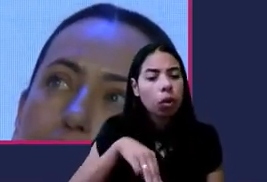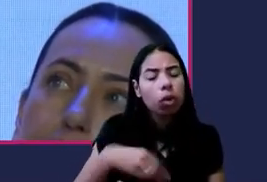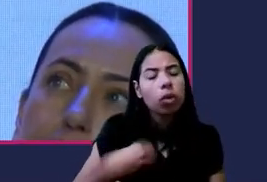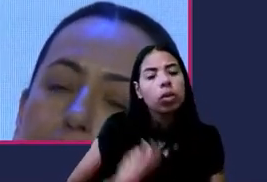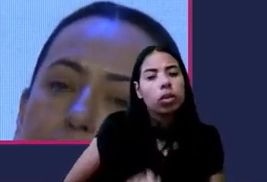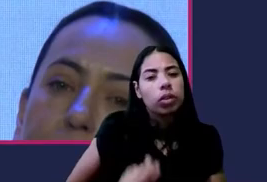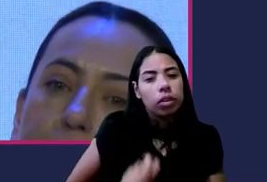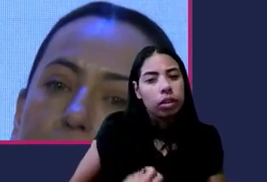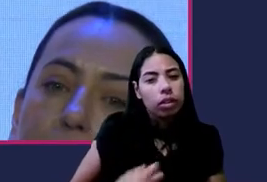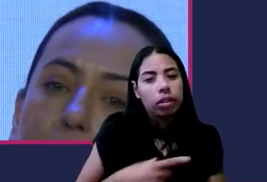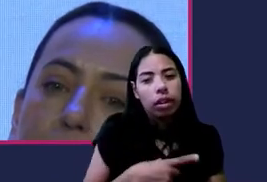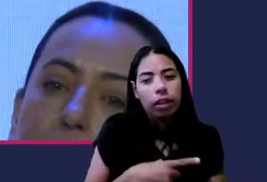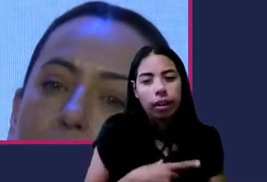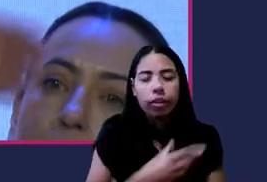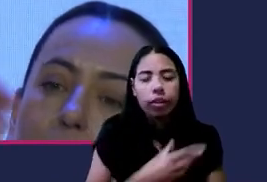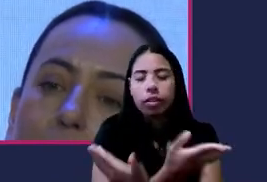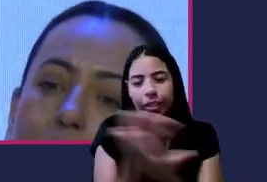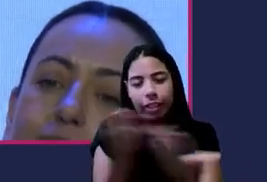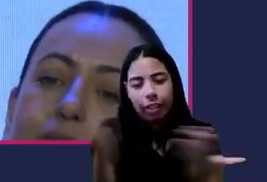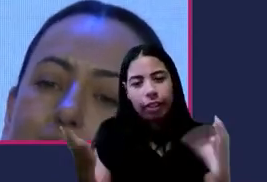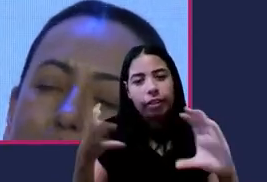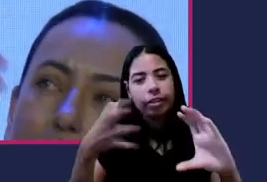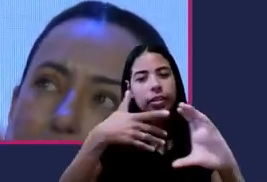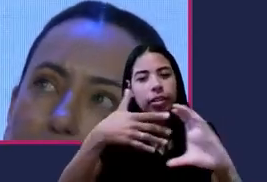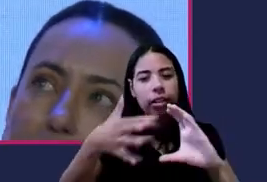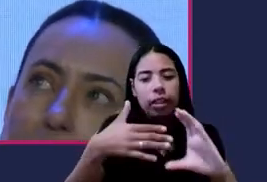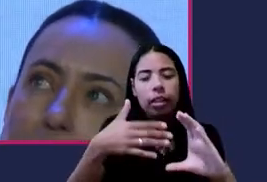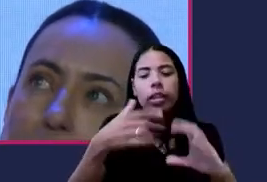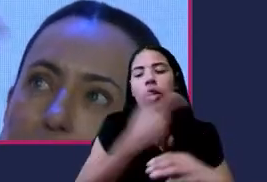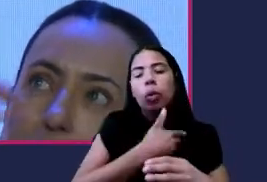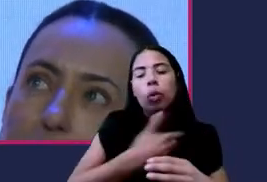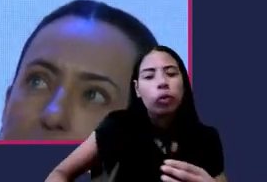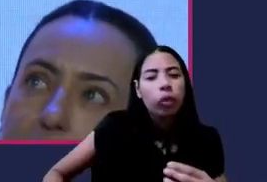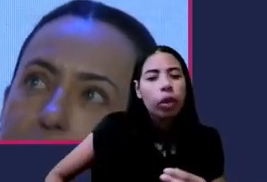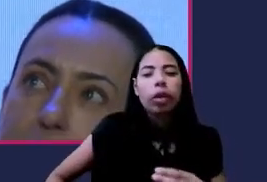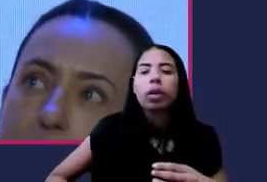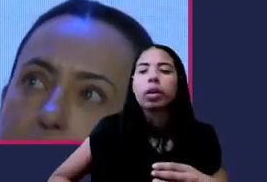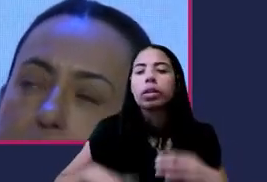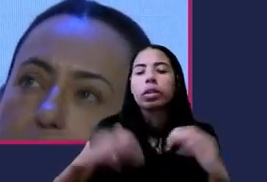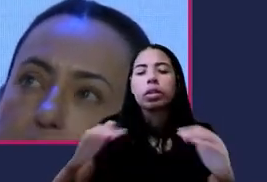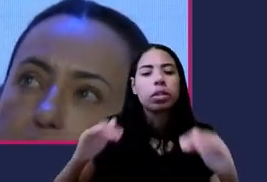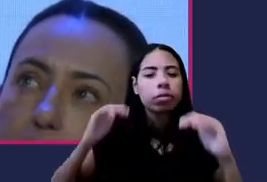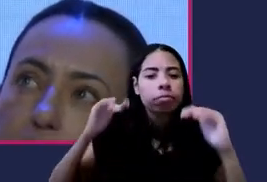and all of us who are the reason that we're here today. We are here with you,